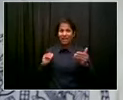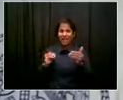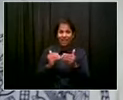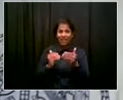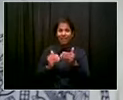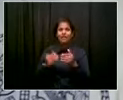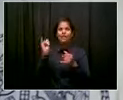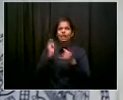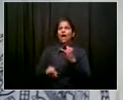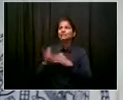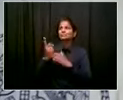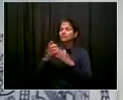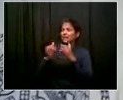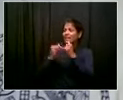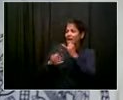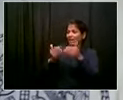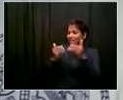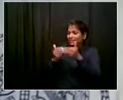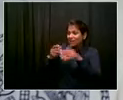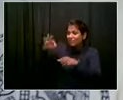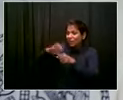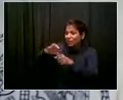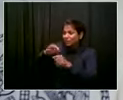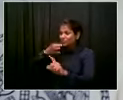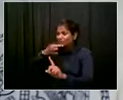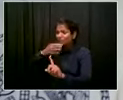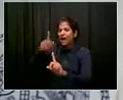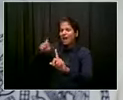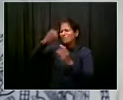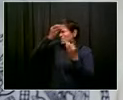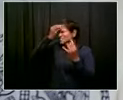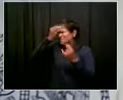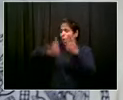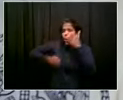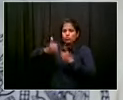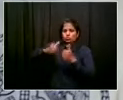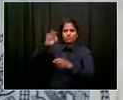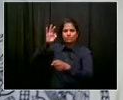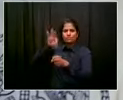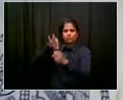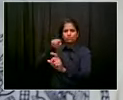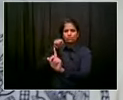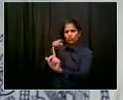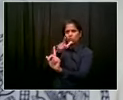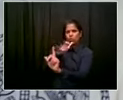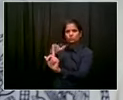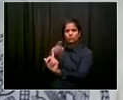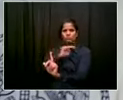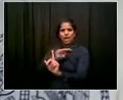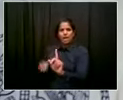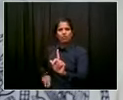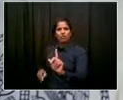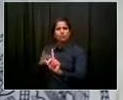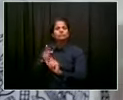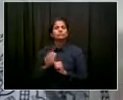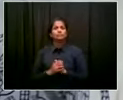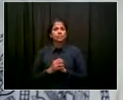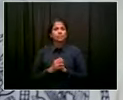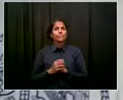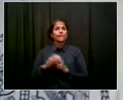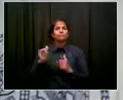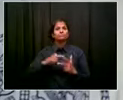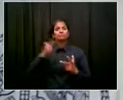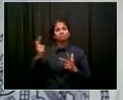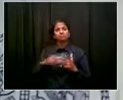light as possible in the meantime go ahead andrew i did know you didn't answer my my part about